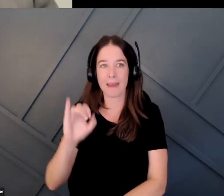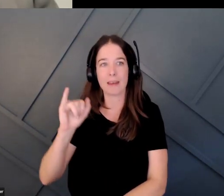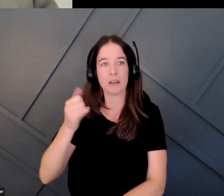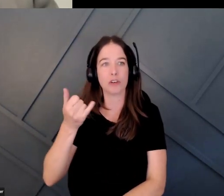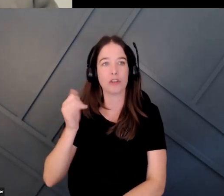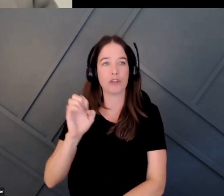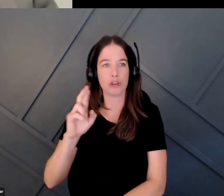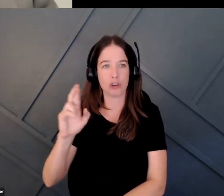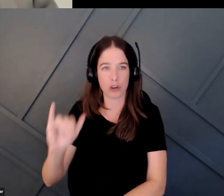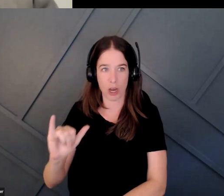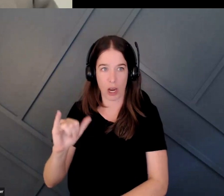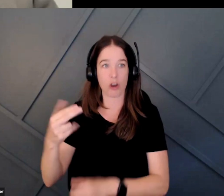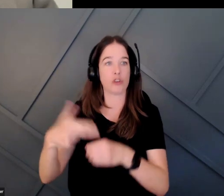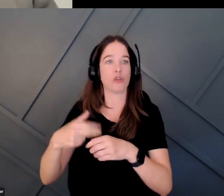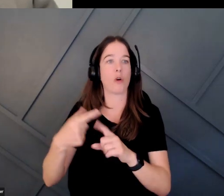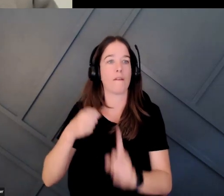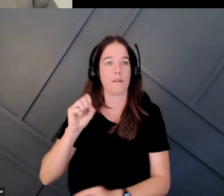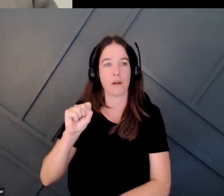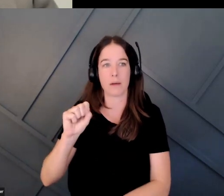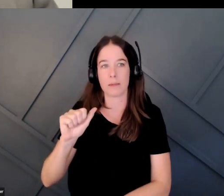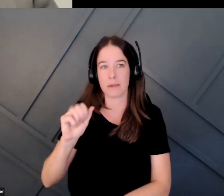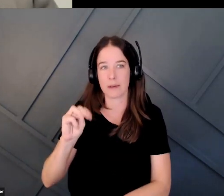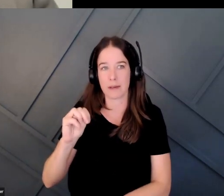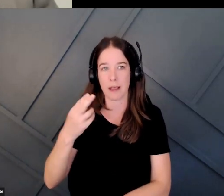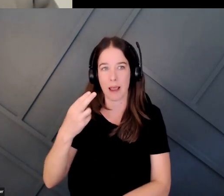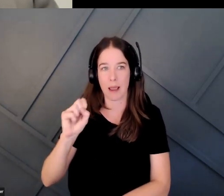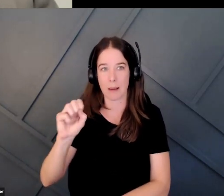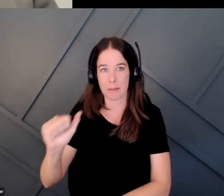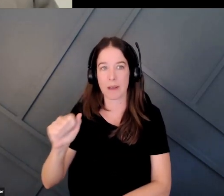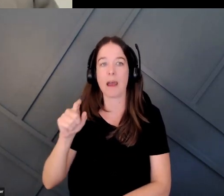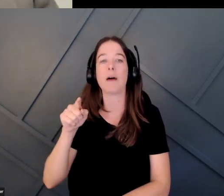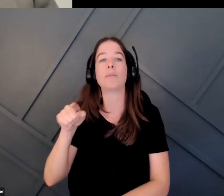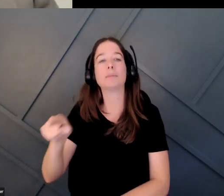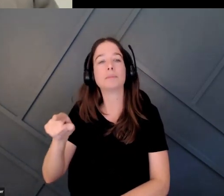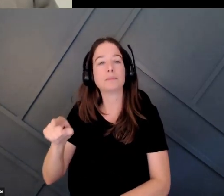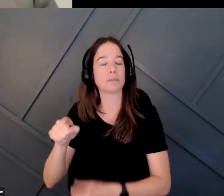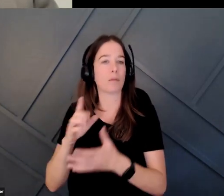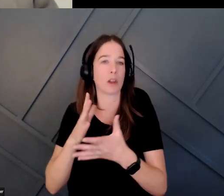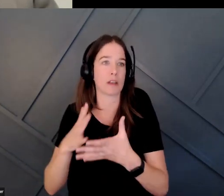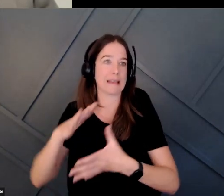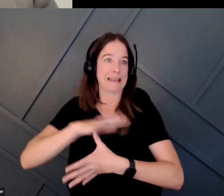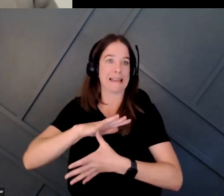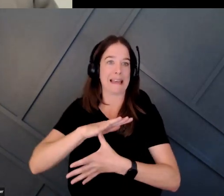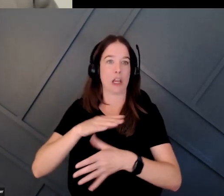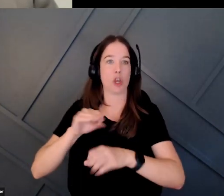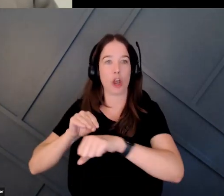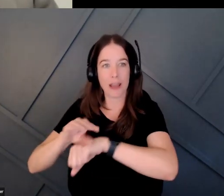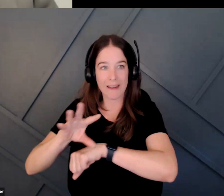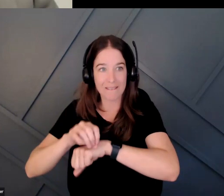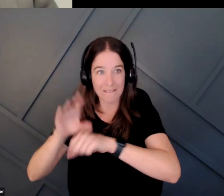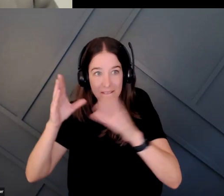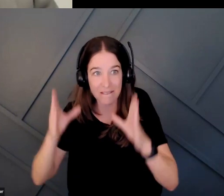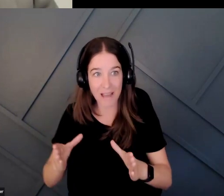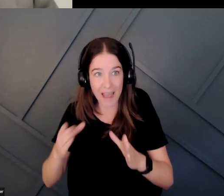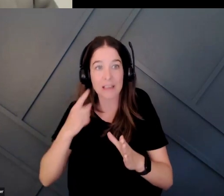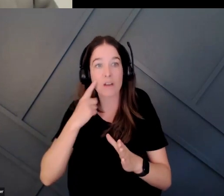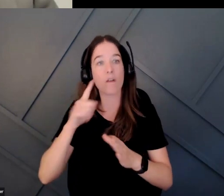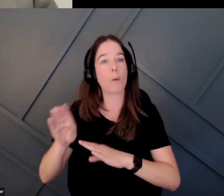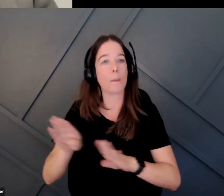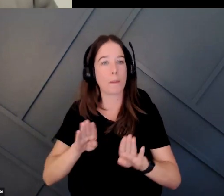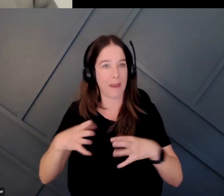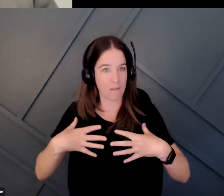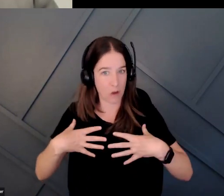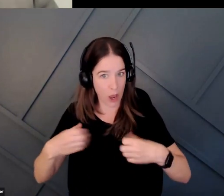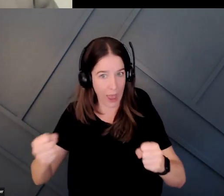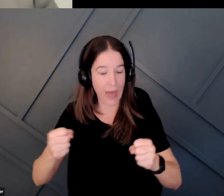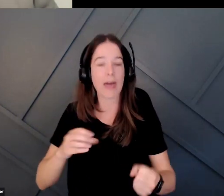and is Senior Advisor in the Division of Trauma and Disaster Behavioral Health in Substance Abuse and Mental Health